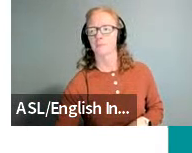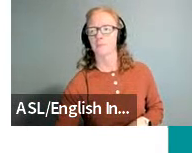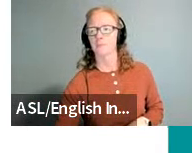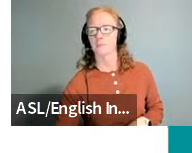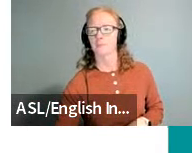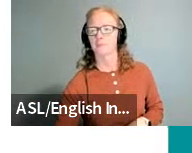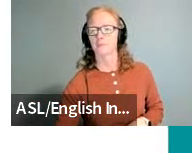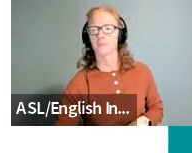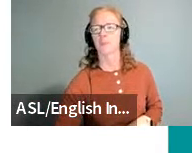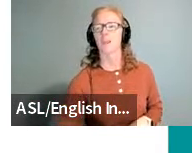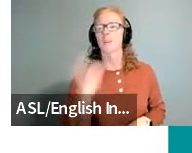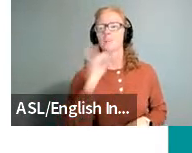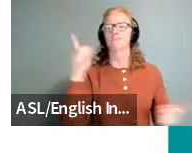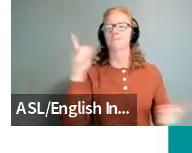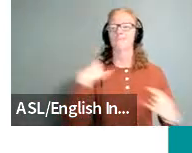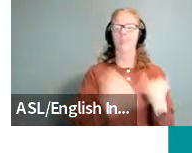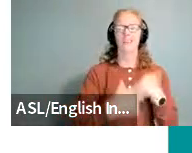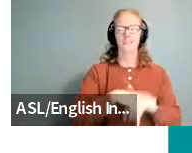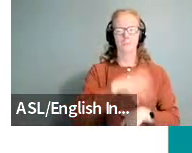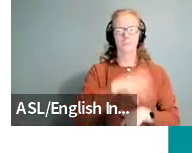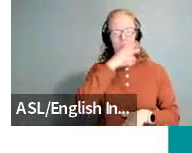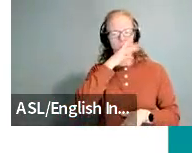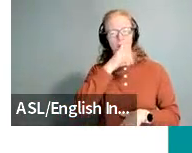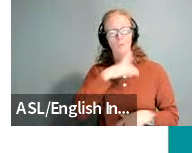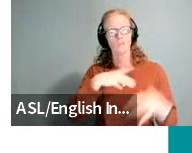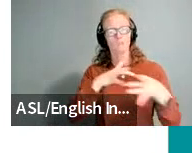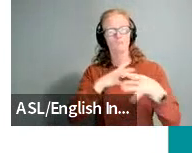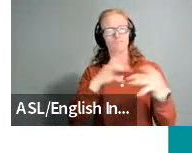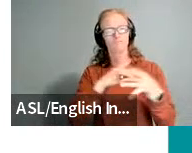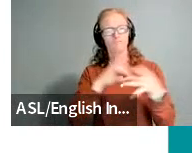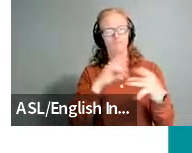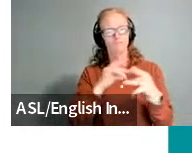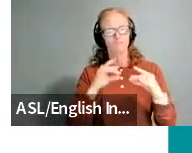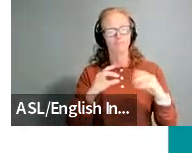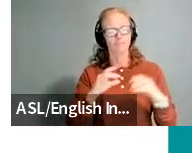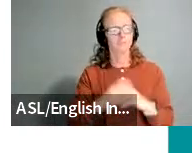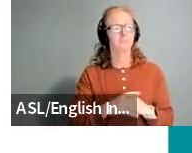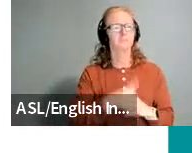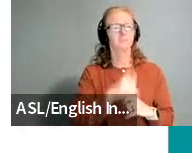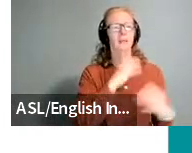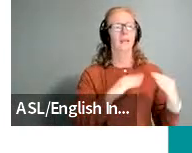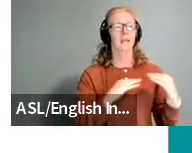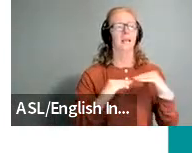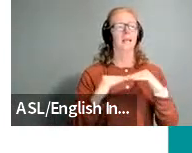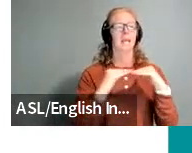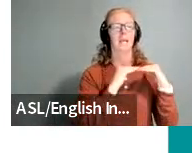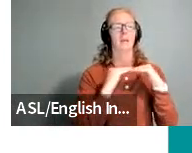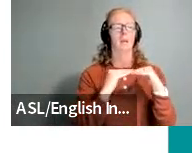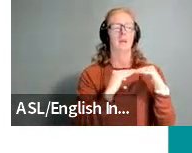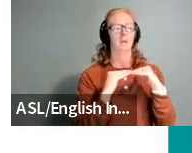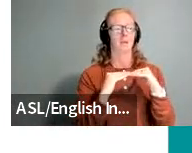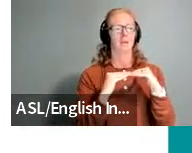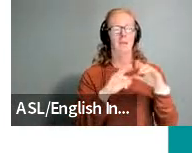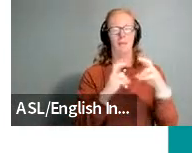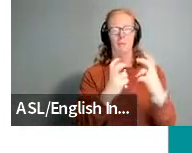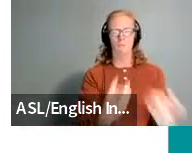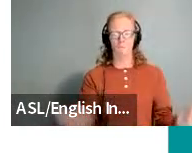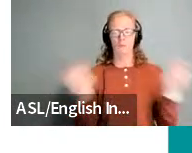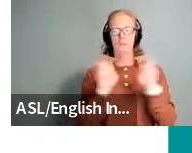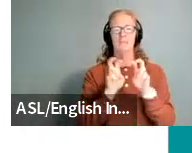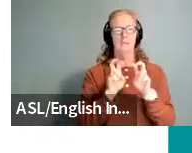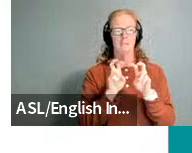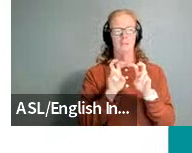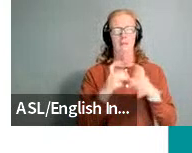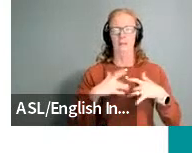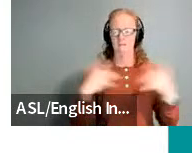have spoken. So we had a equity roundtable event called Accessibility Through Infrastructure that happened